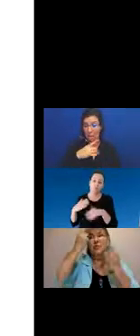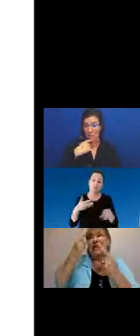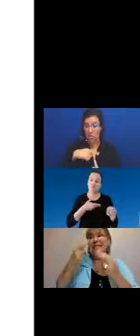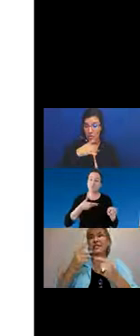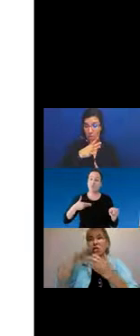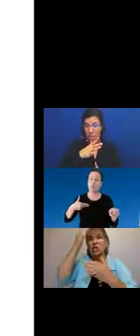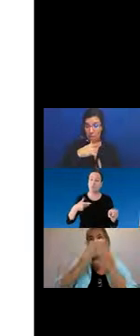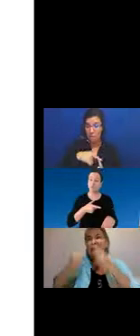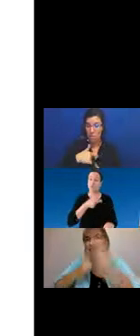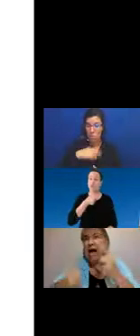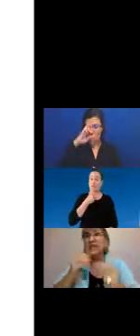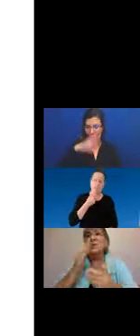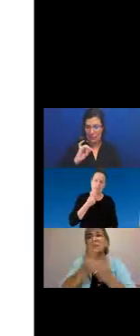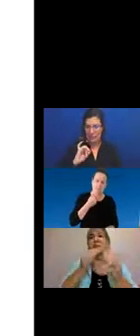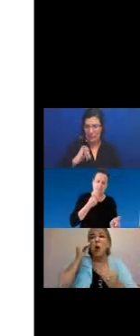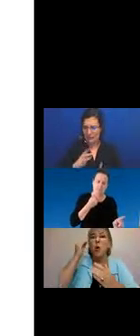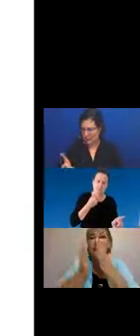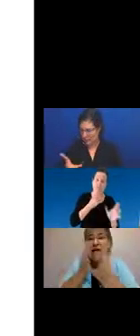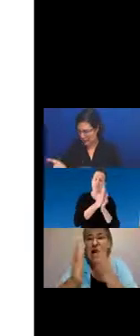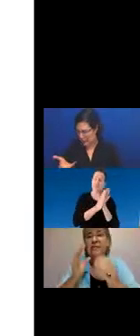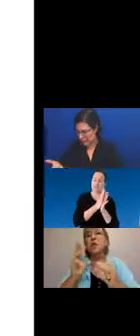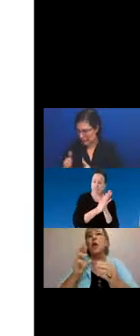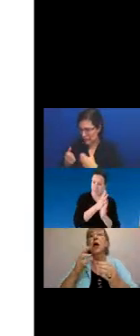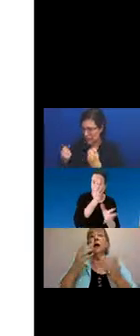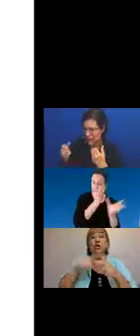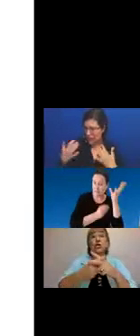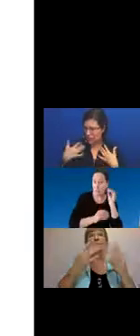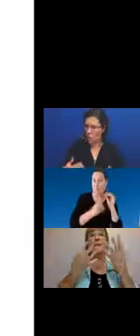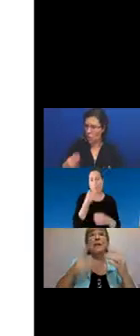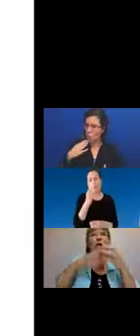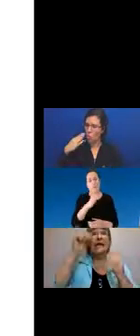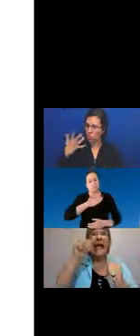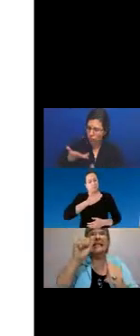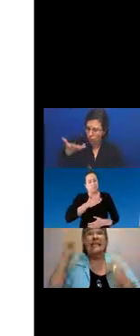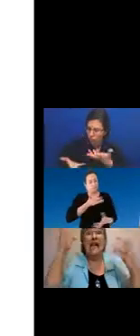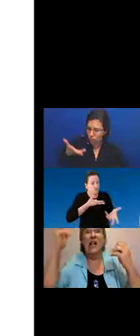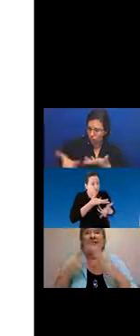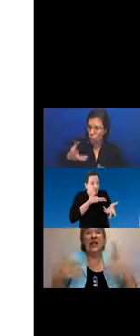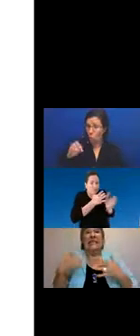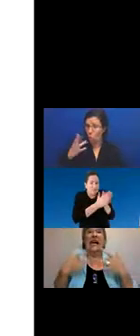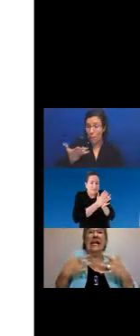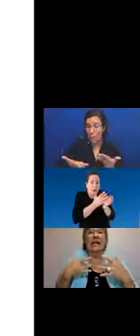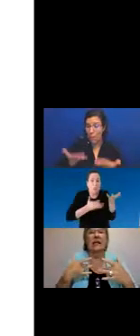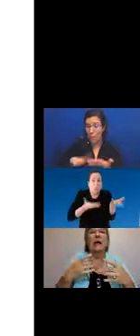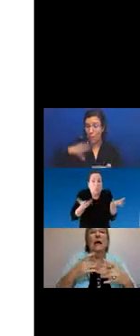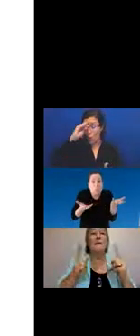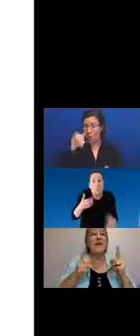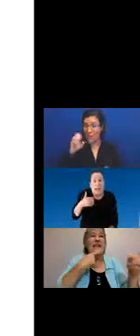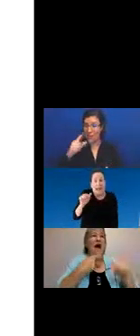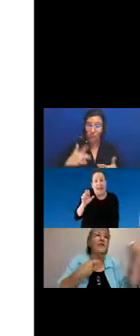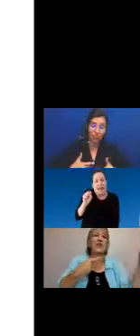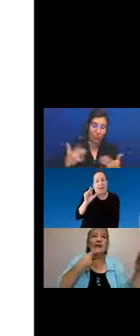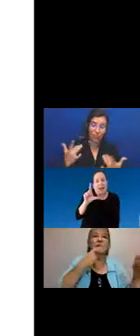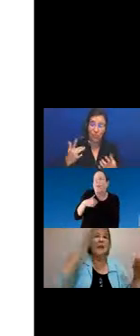starts realizing to learn some signs or some home signs, or starts maybe learning ASL, is very excited, but